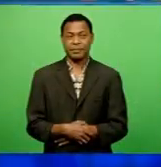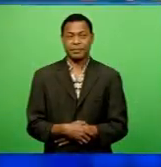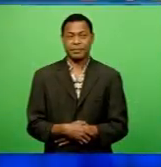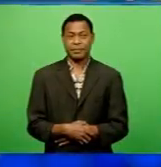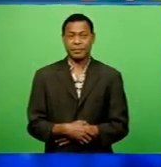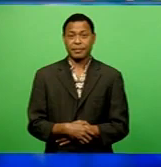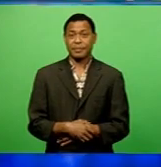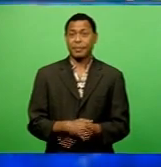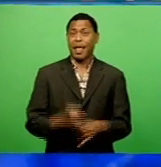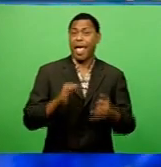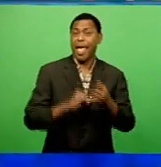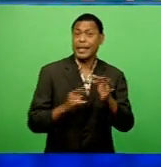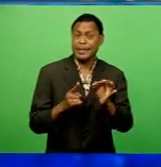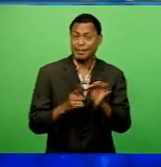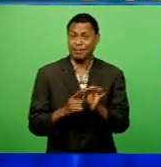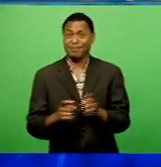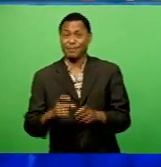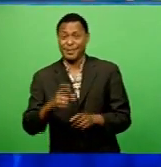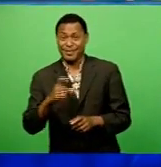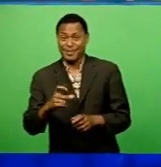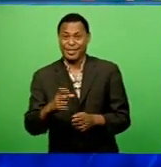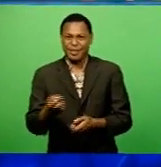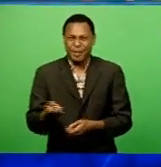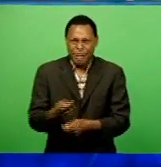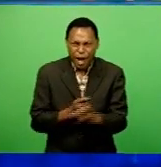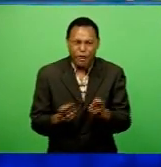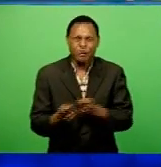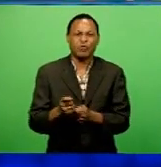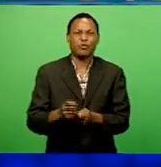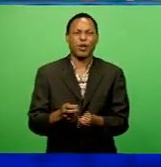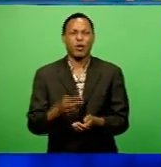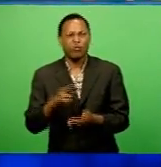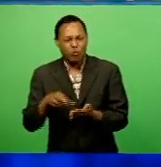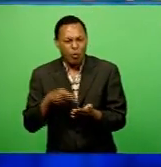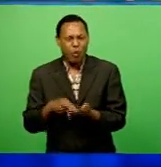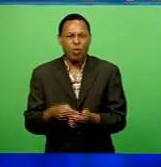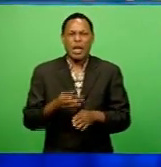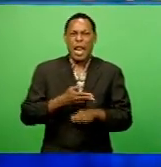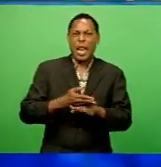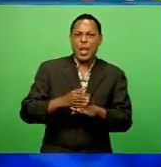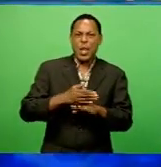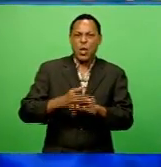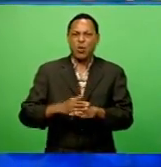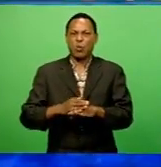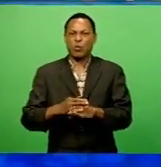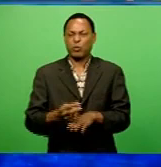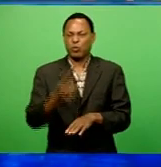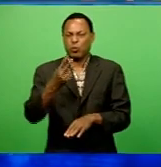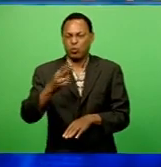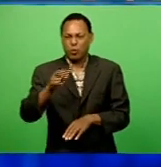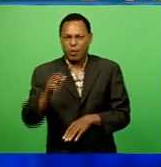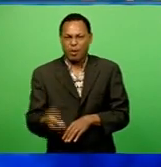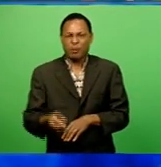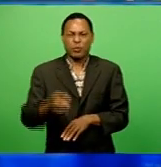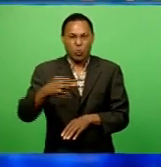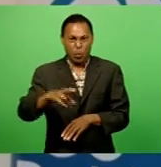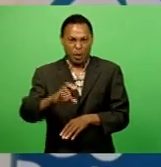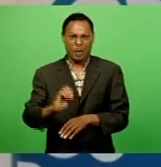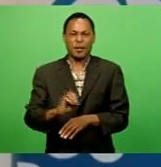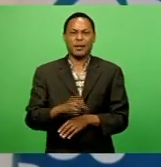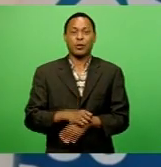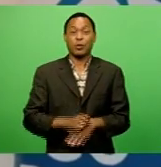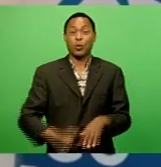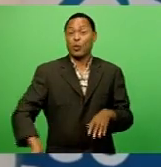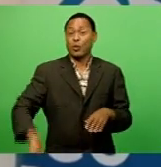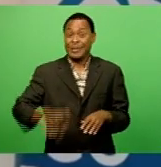The South Pacific Stock Exchange recorded 260 new investors in 2020. Chief Executive Pritesh